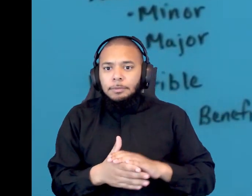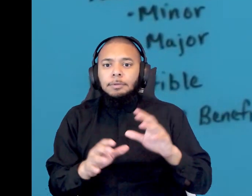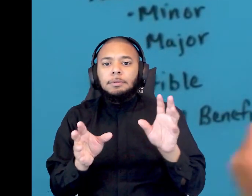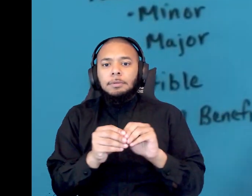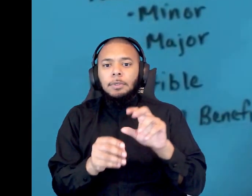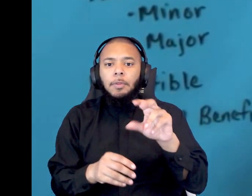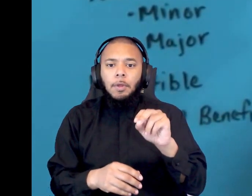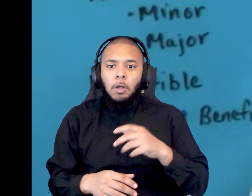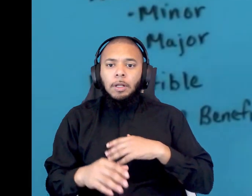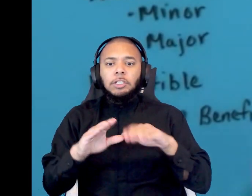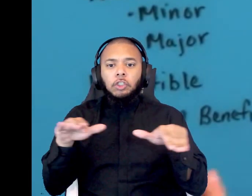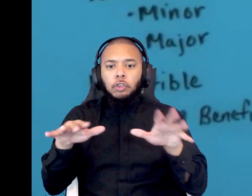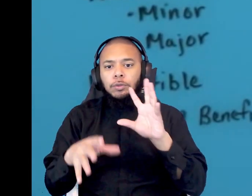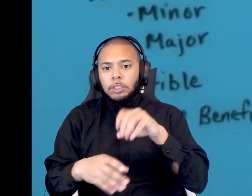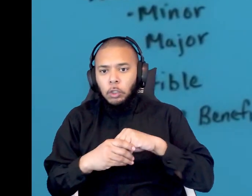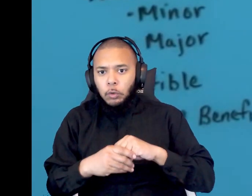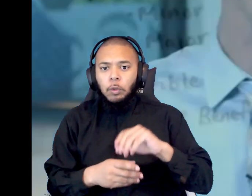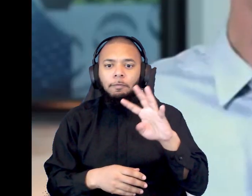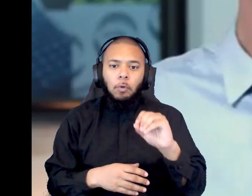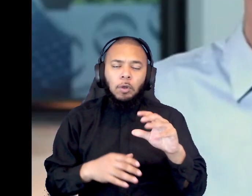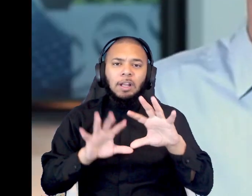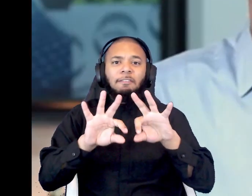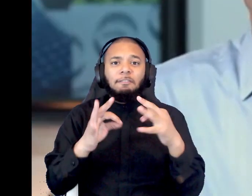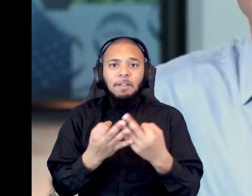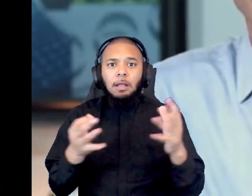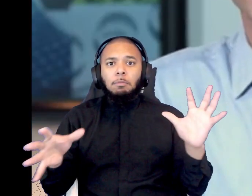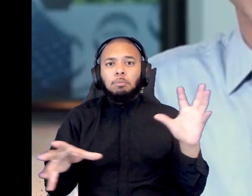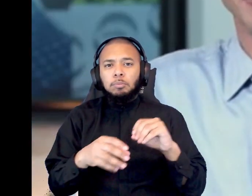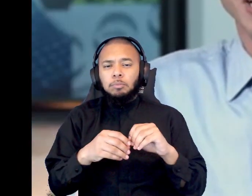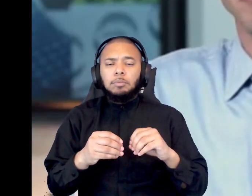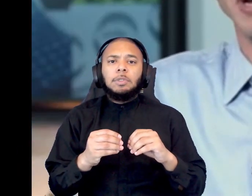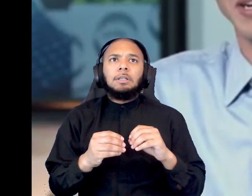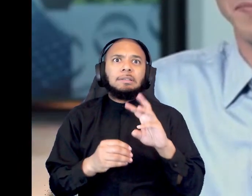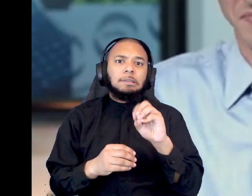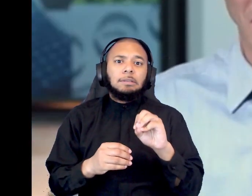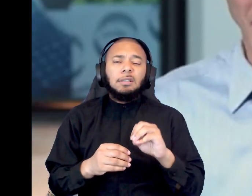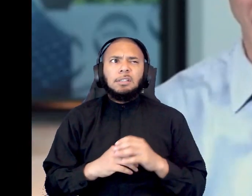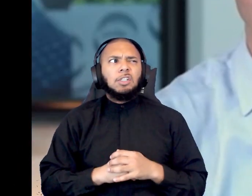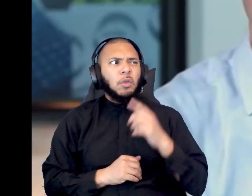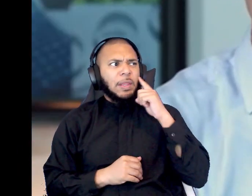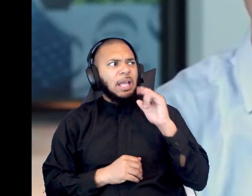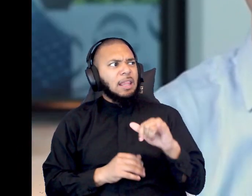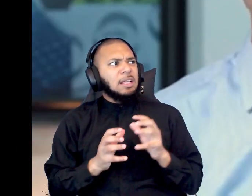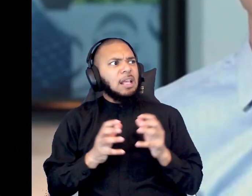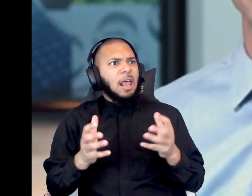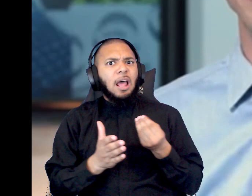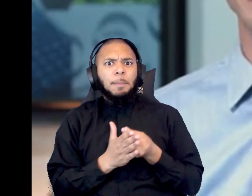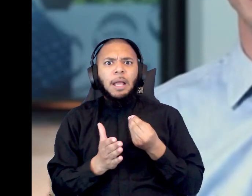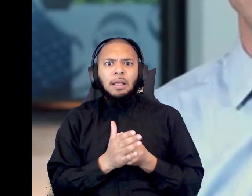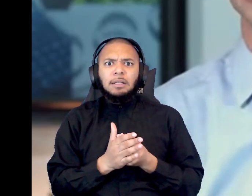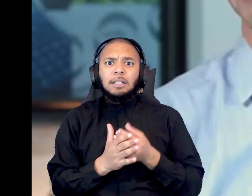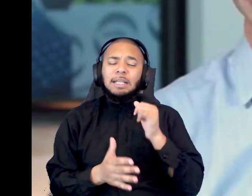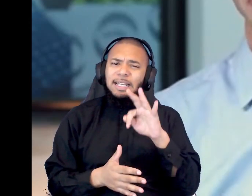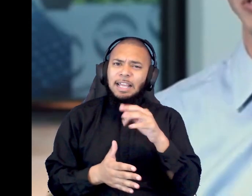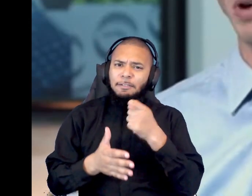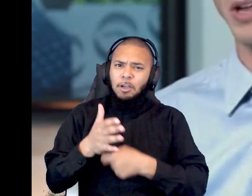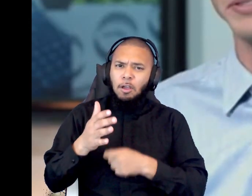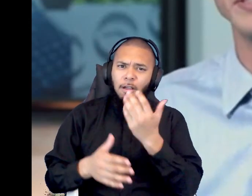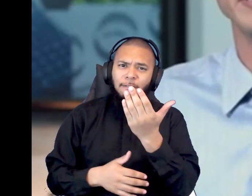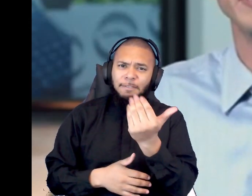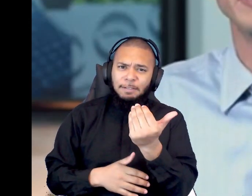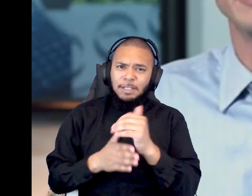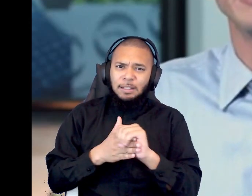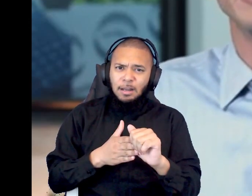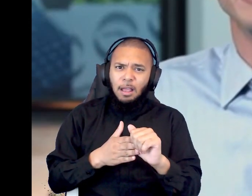$100 a month, right? These are monthly premiums. So you're saying, well, that's kind of a lot of money, right? If it's $15 a month and I multiply that by